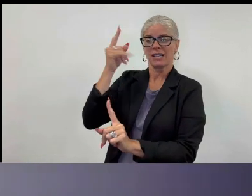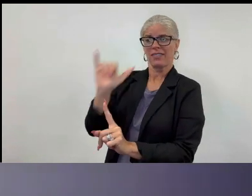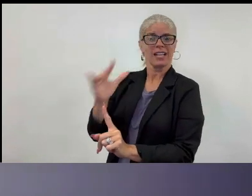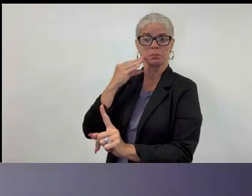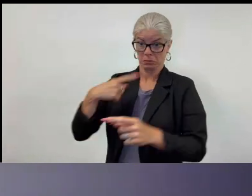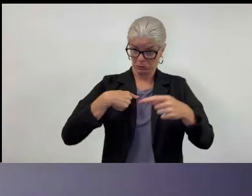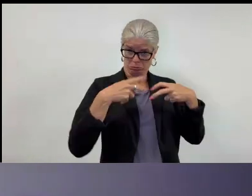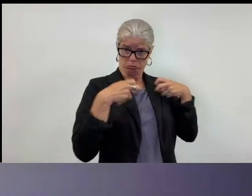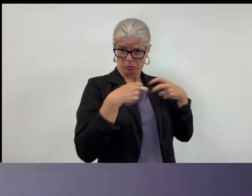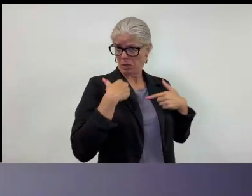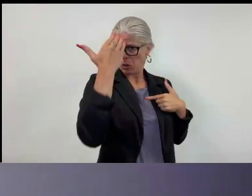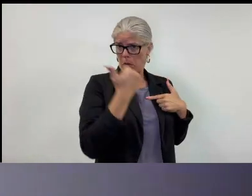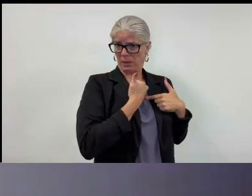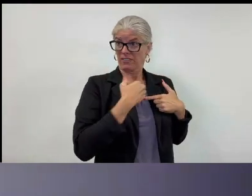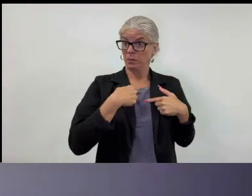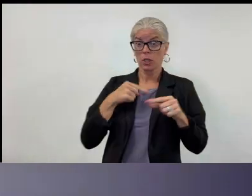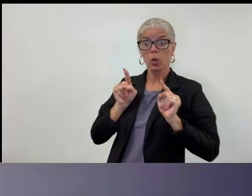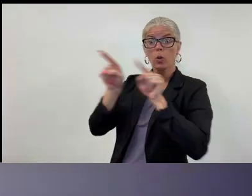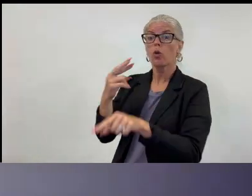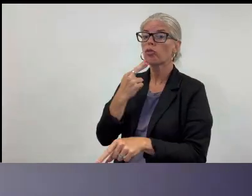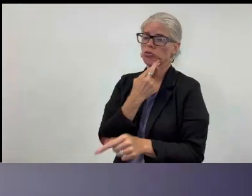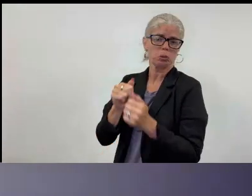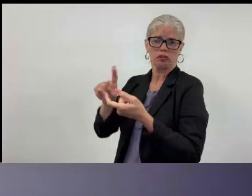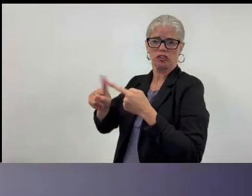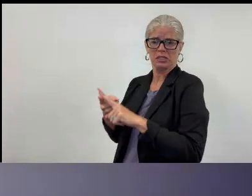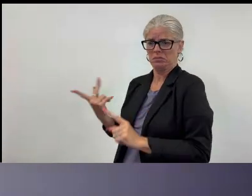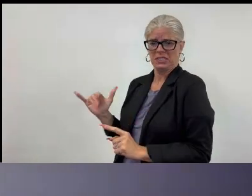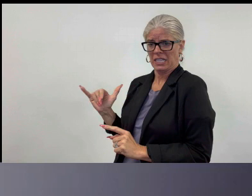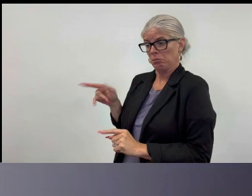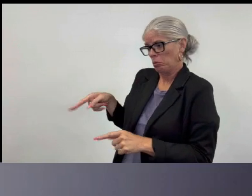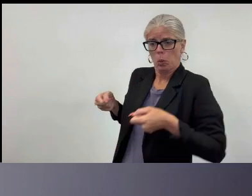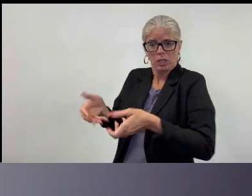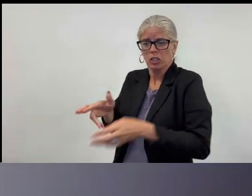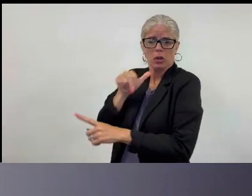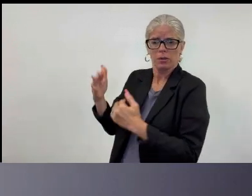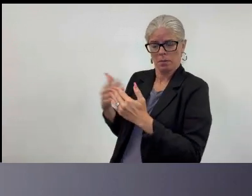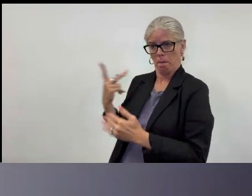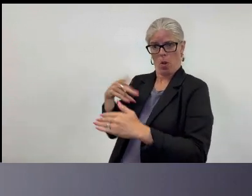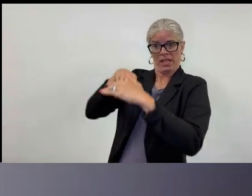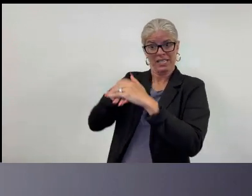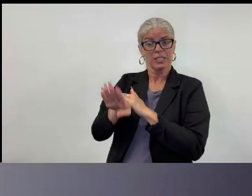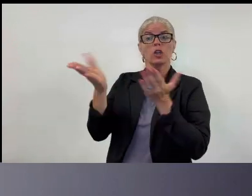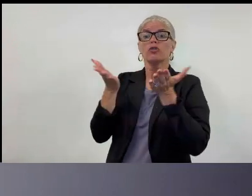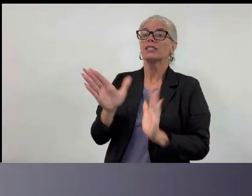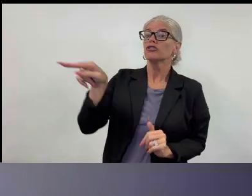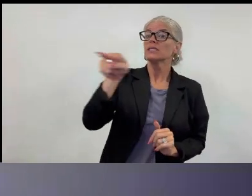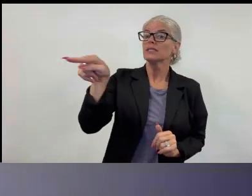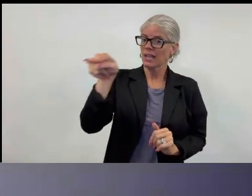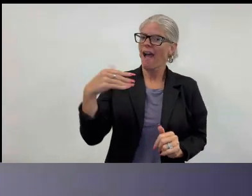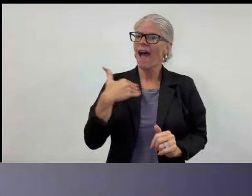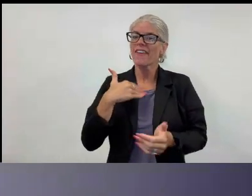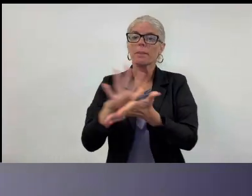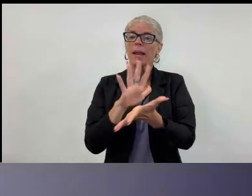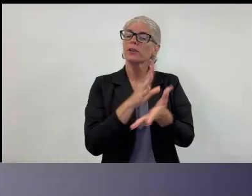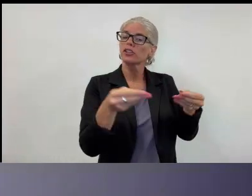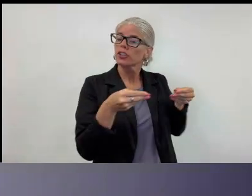the experience. I know when I go to some restaurants with someone who's in a chair, and the hostess or